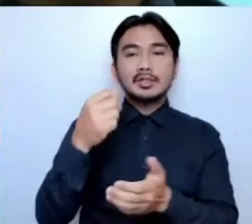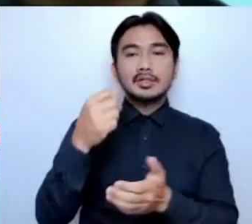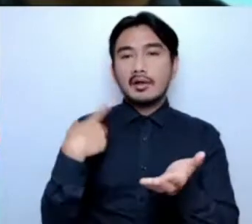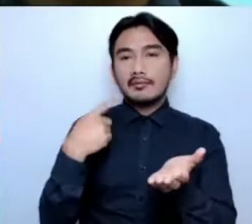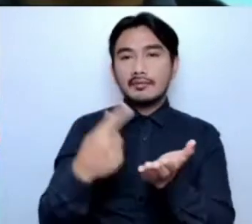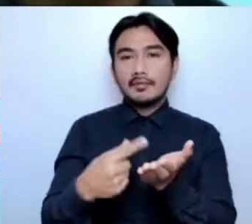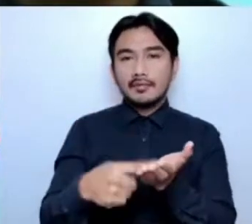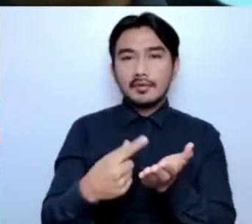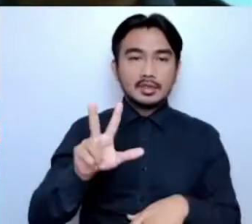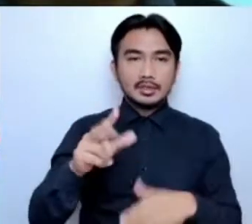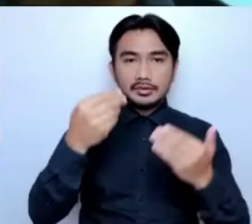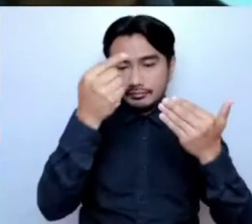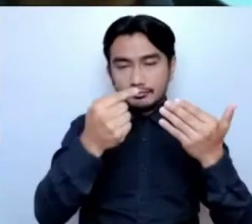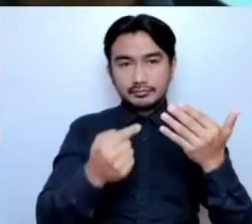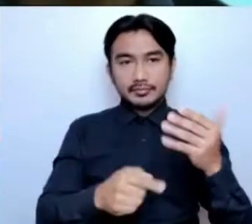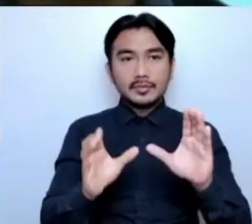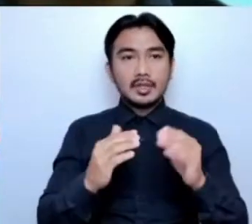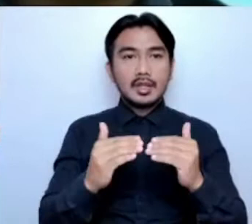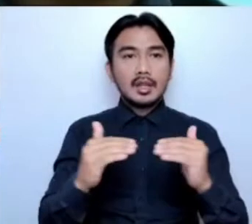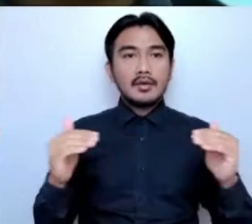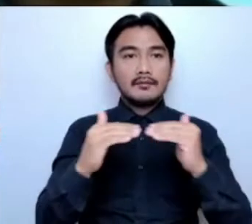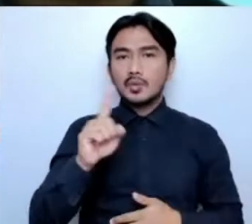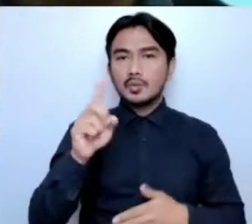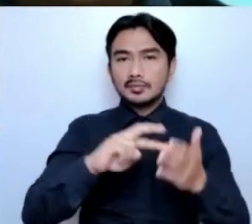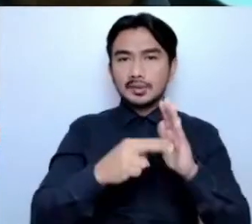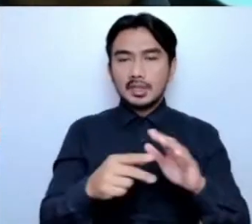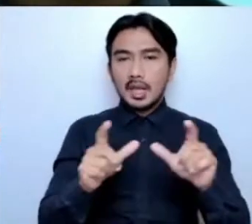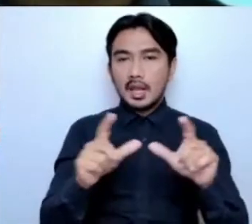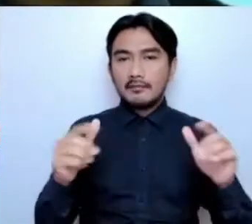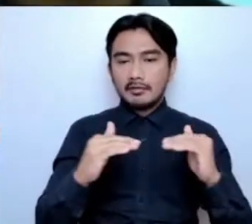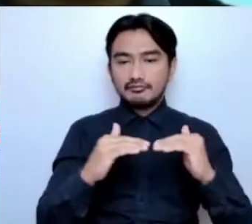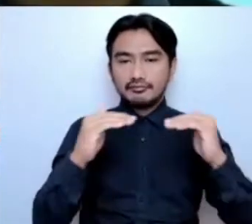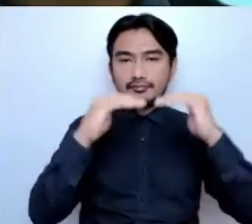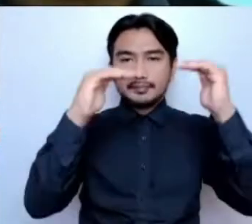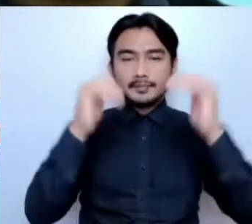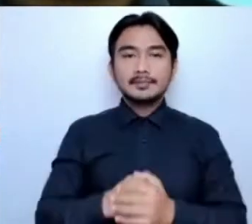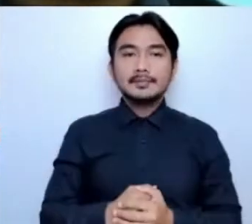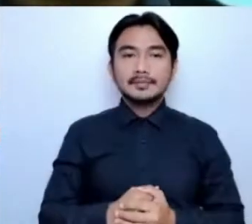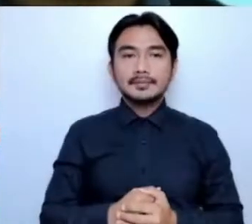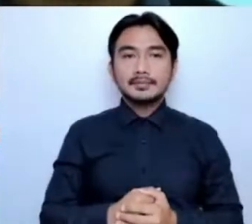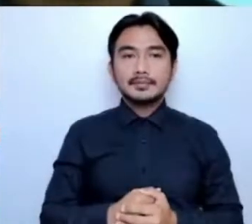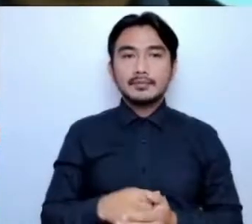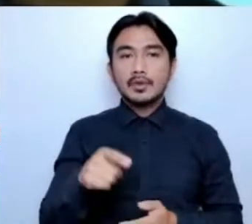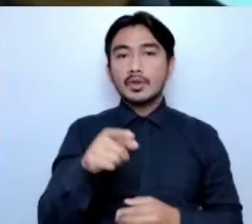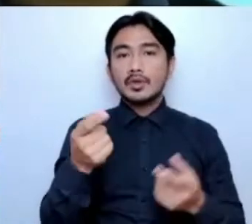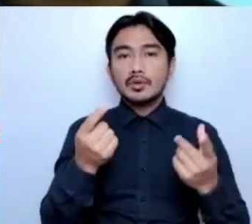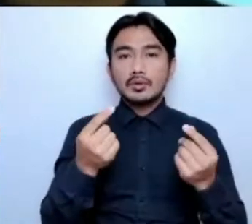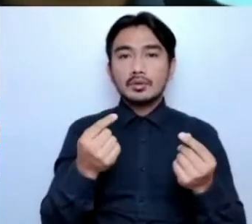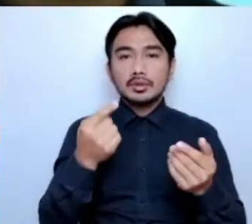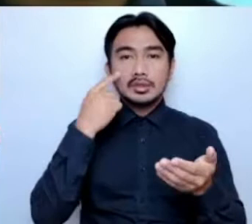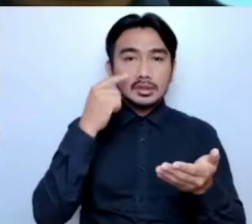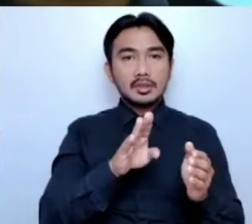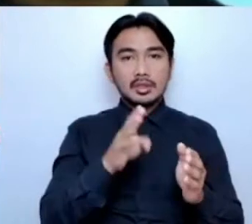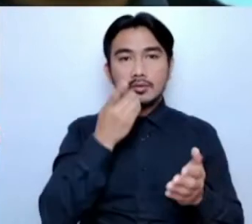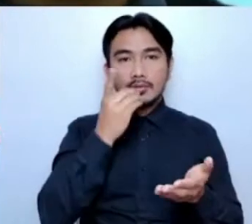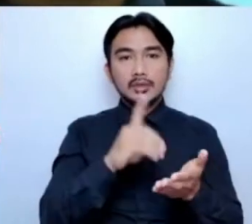for satisfactory, and so on. What do those level means? Then, please refer to our